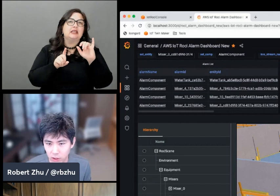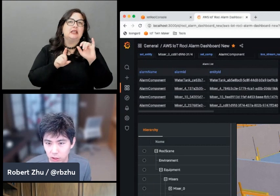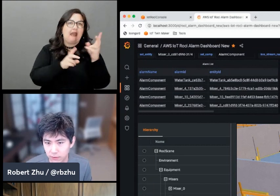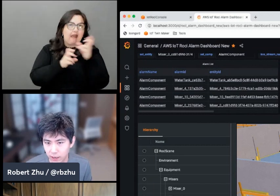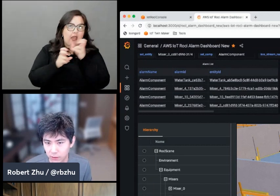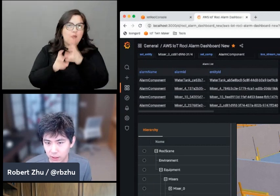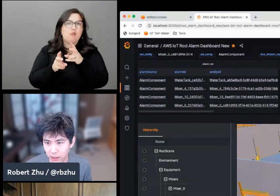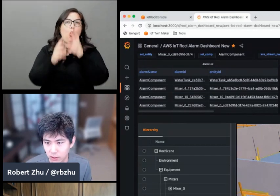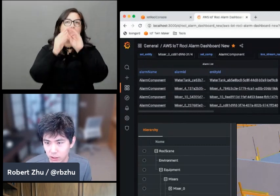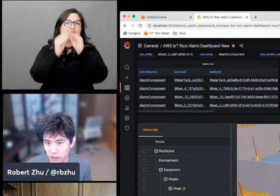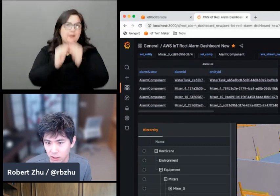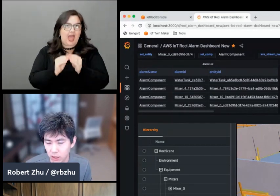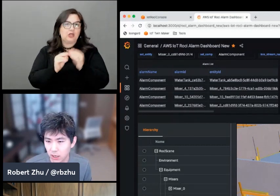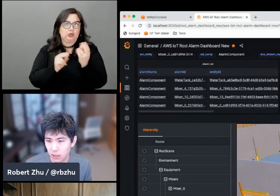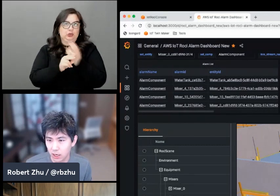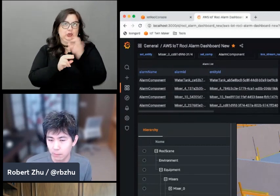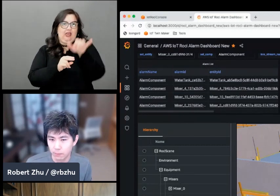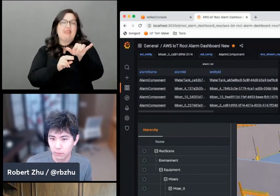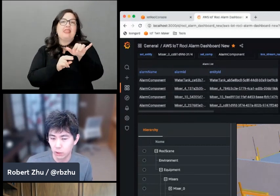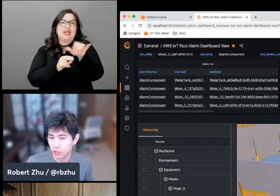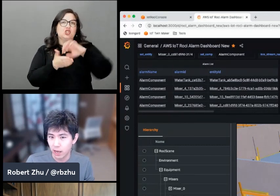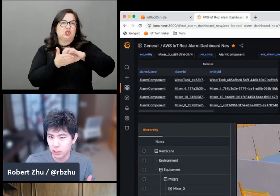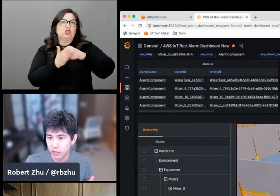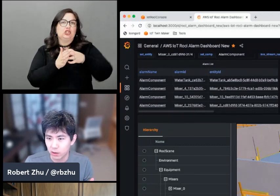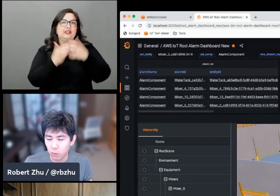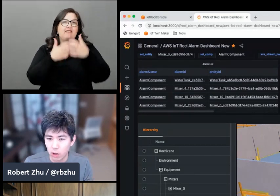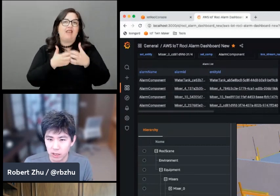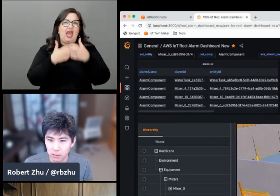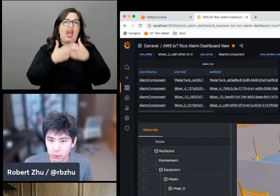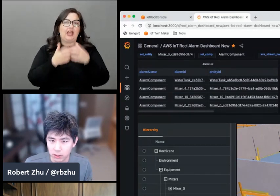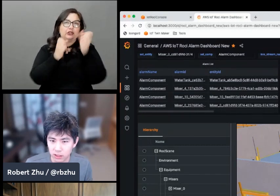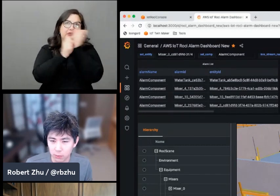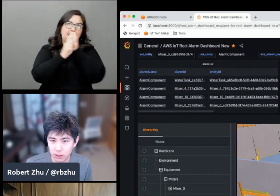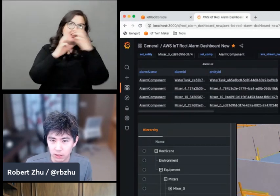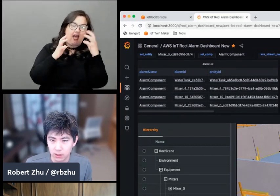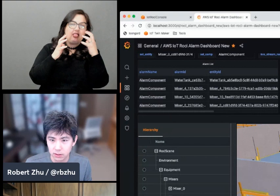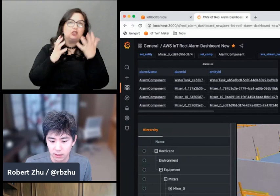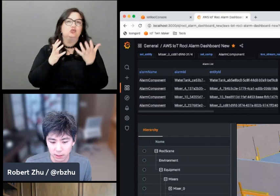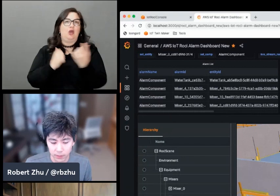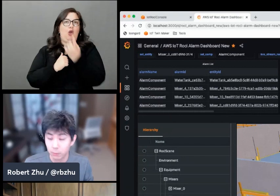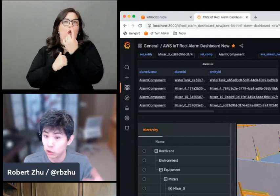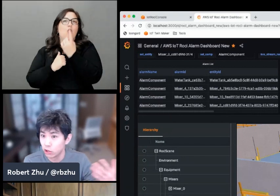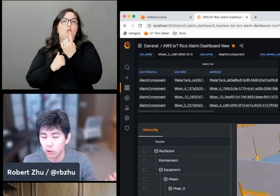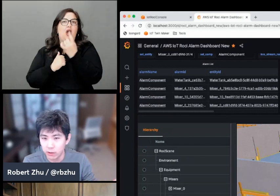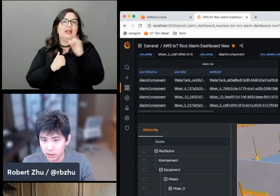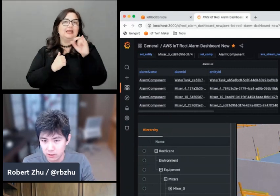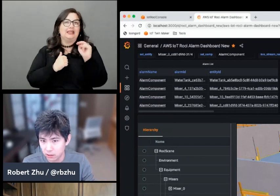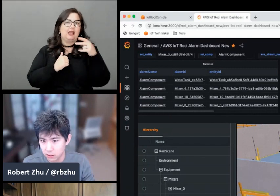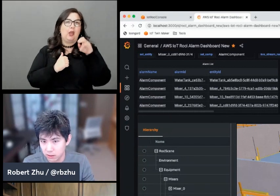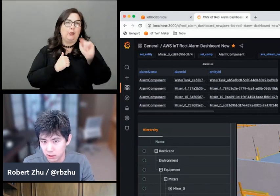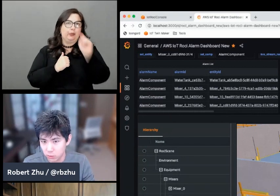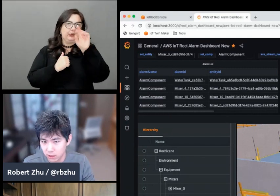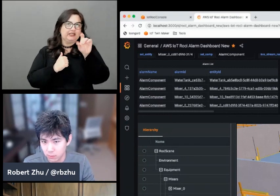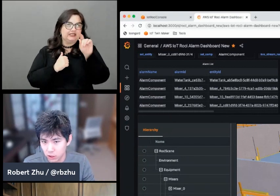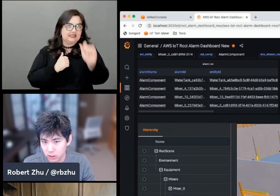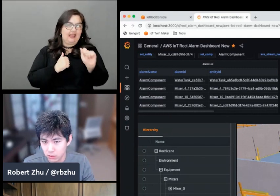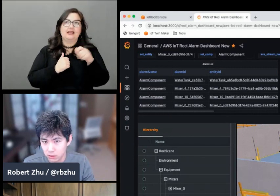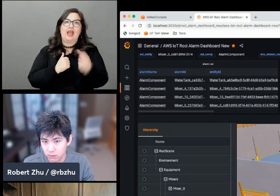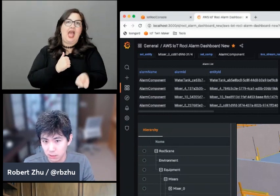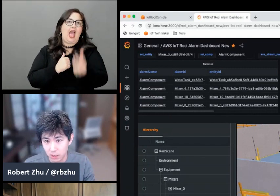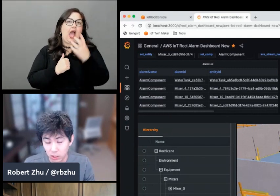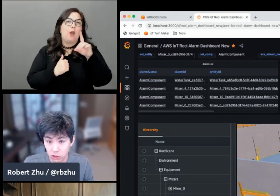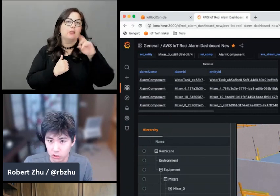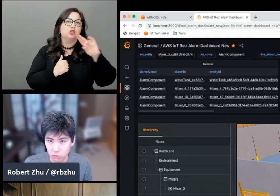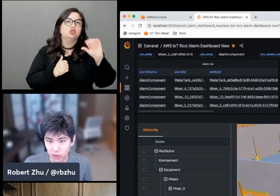of cookie factory analogy here. We could imagine that one input data point is how much dough there is loaded into each one of these